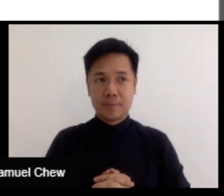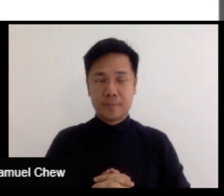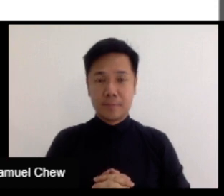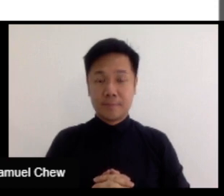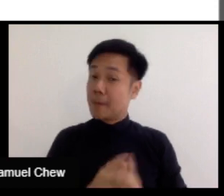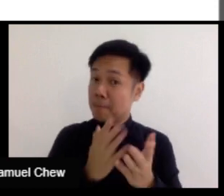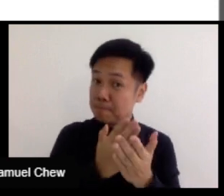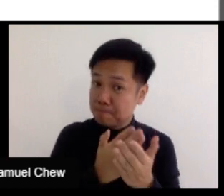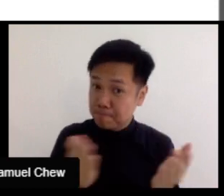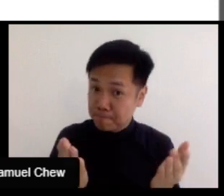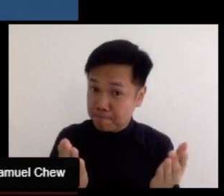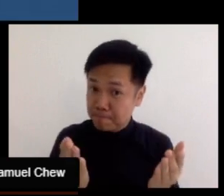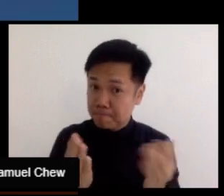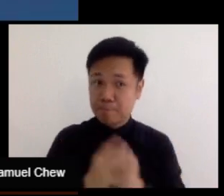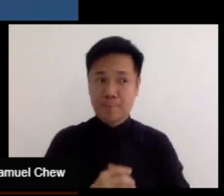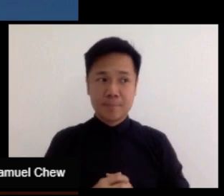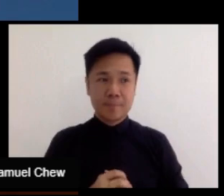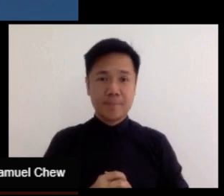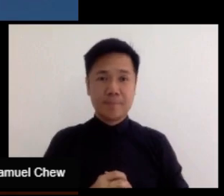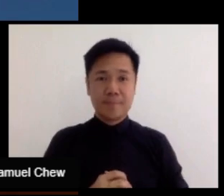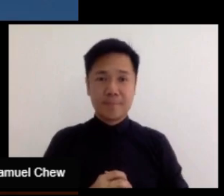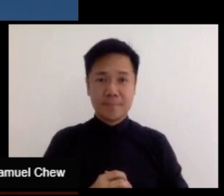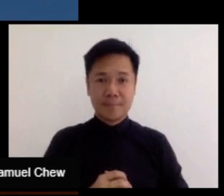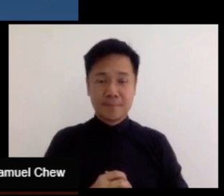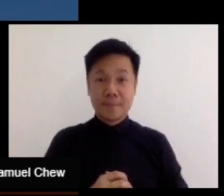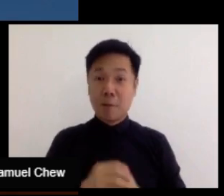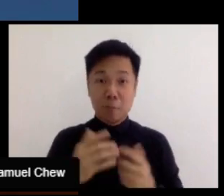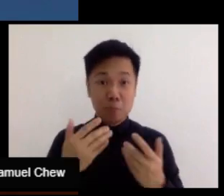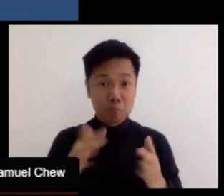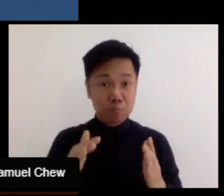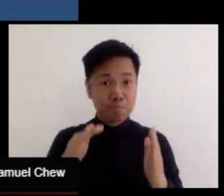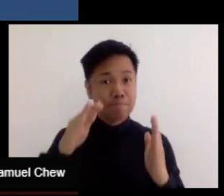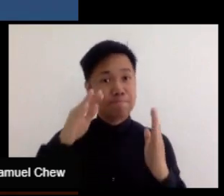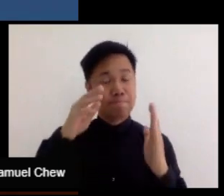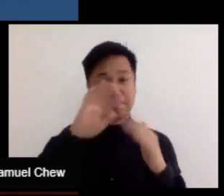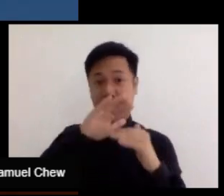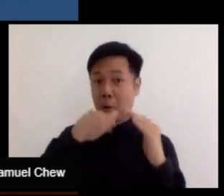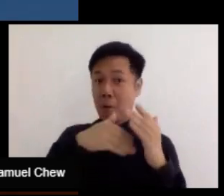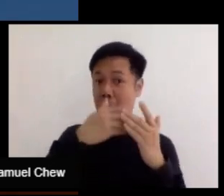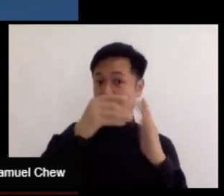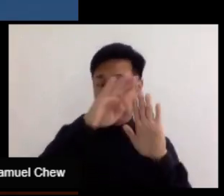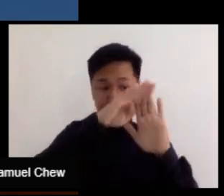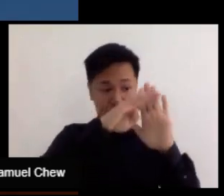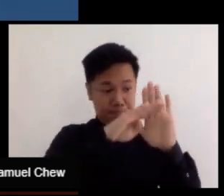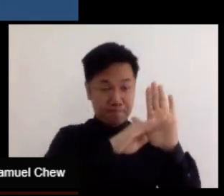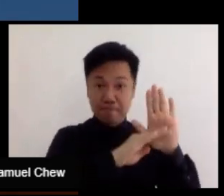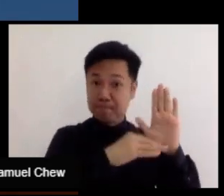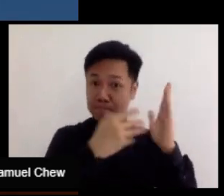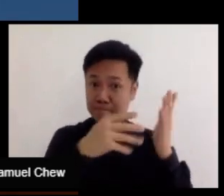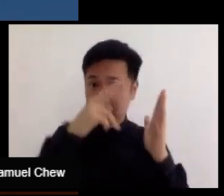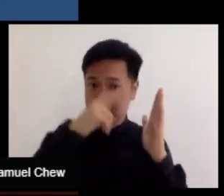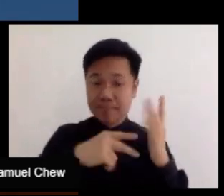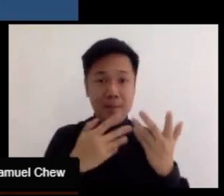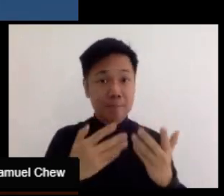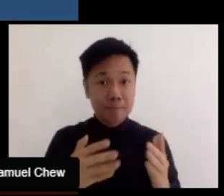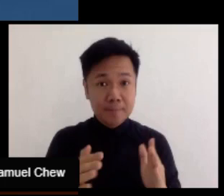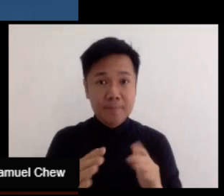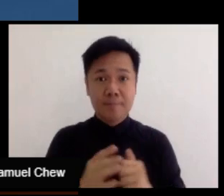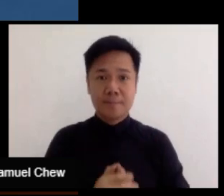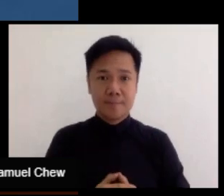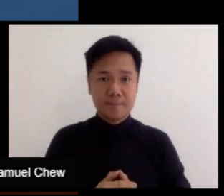Distinguished delegates, as we have reviewed all paragraphs of the report, I propose